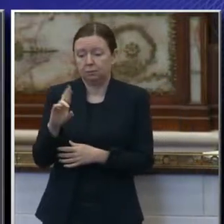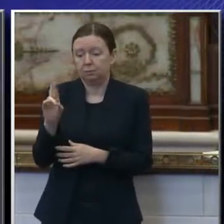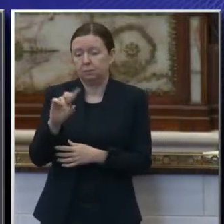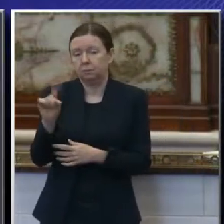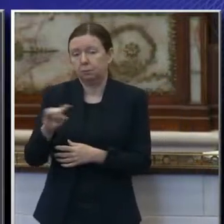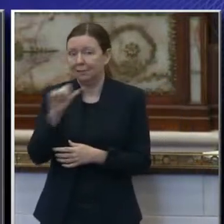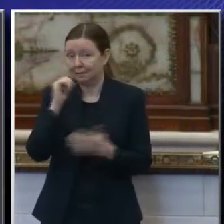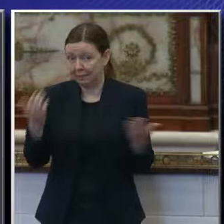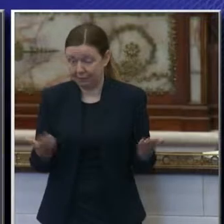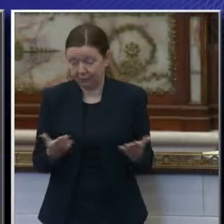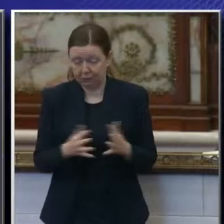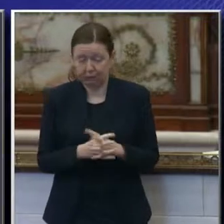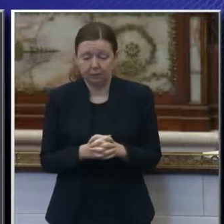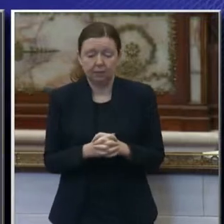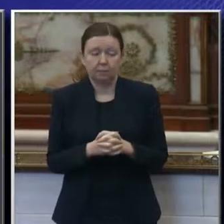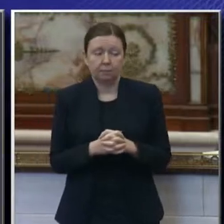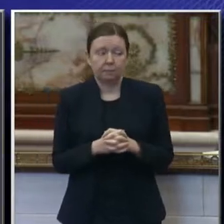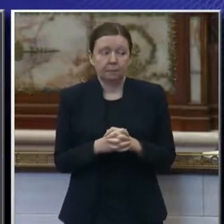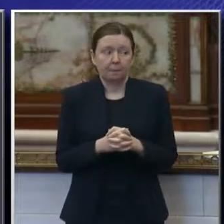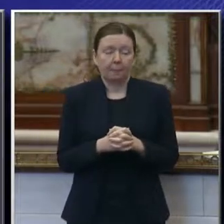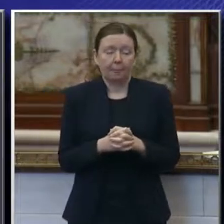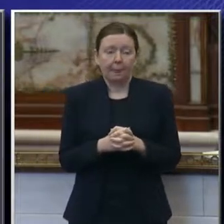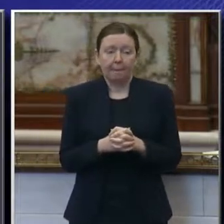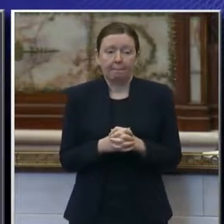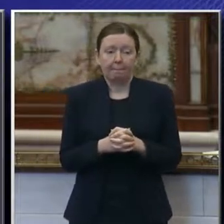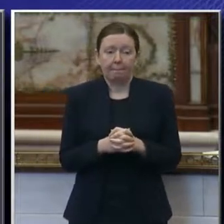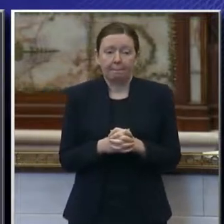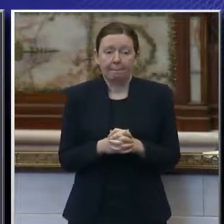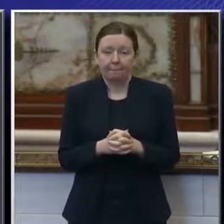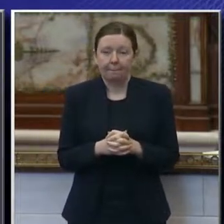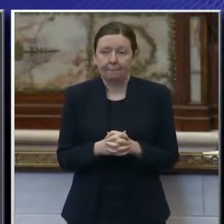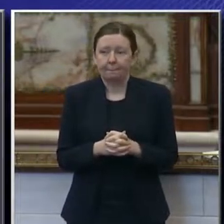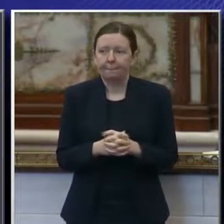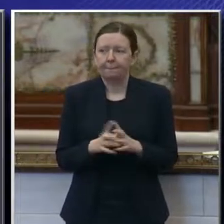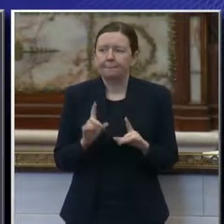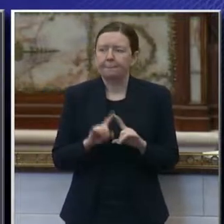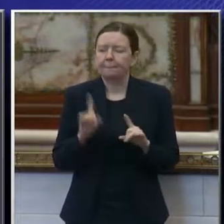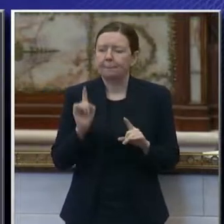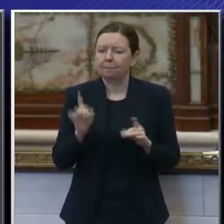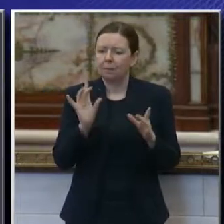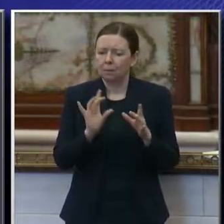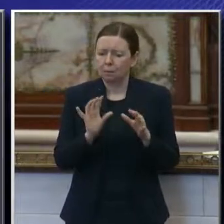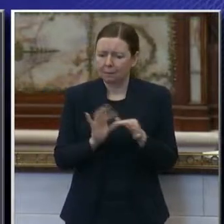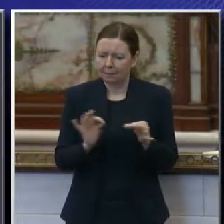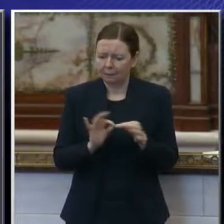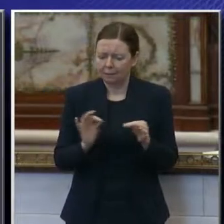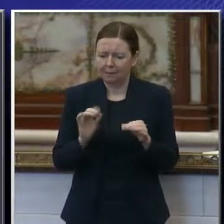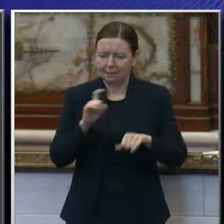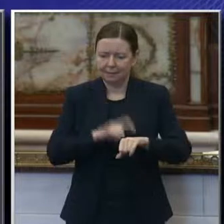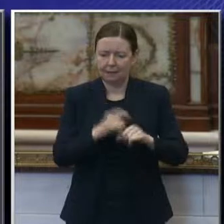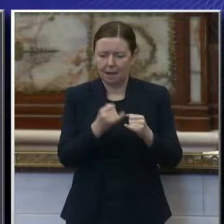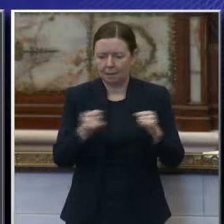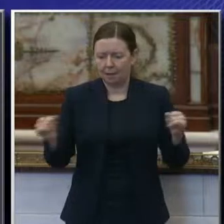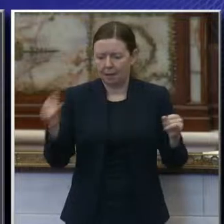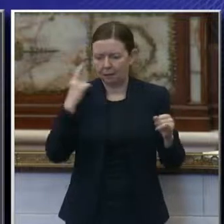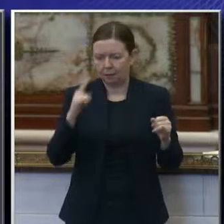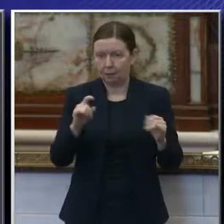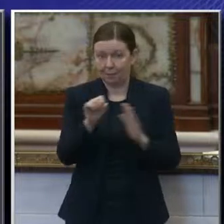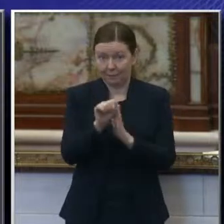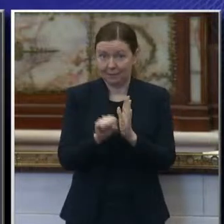here. With that being said, Dwayne, you had mentioned the timeline for the